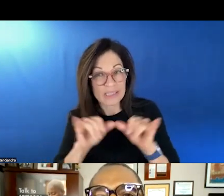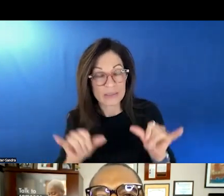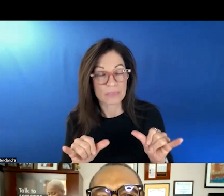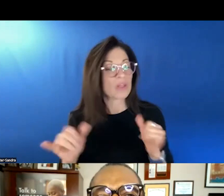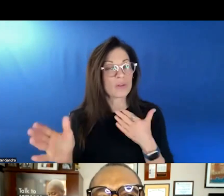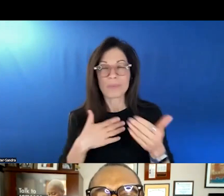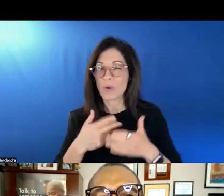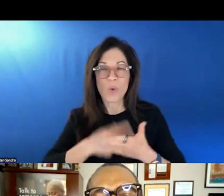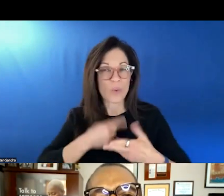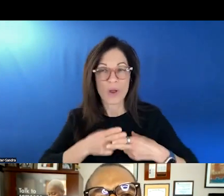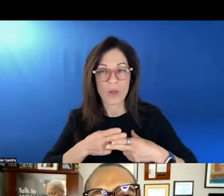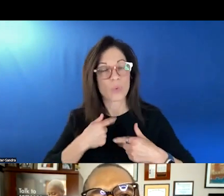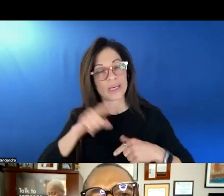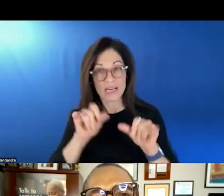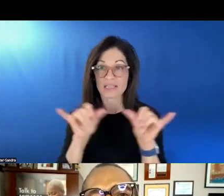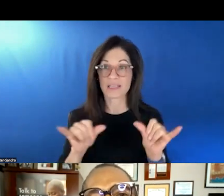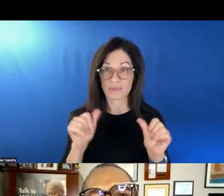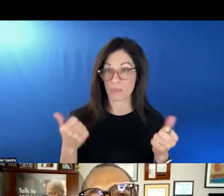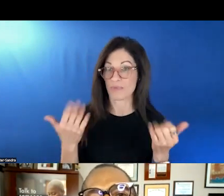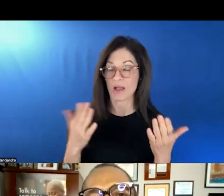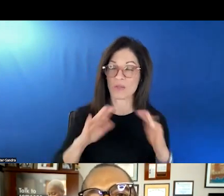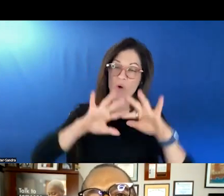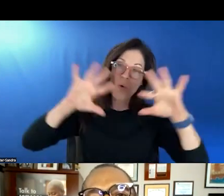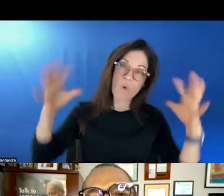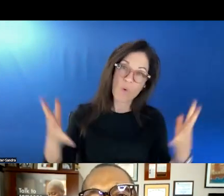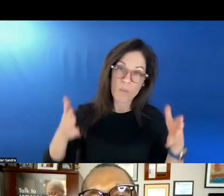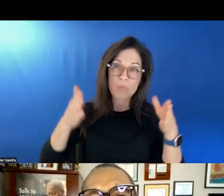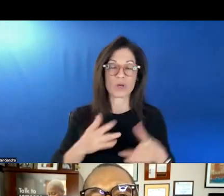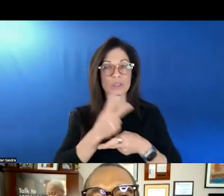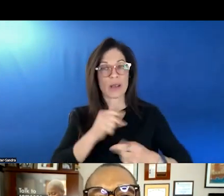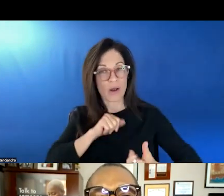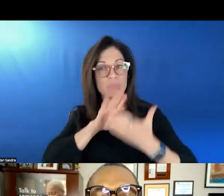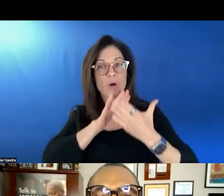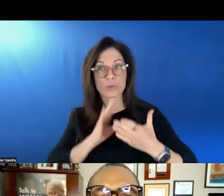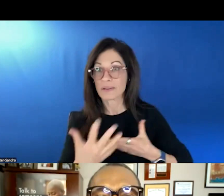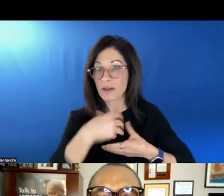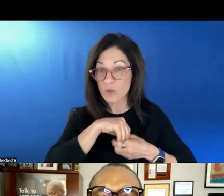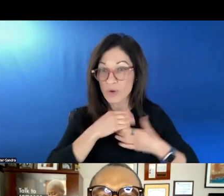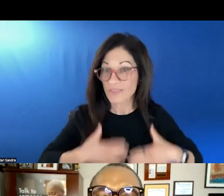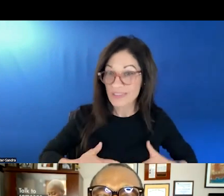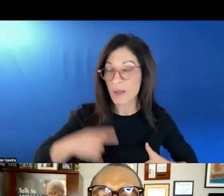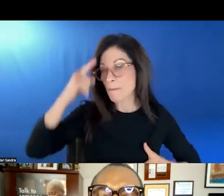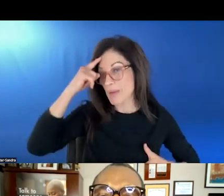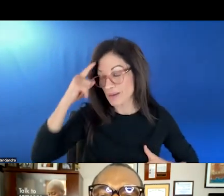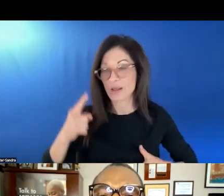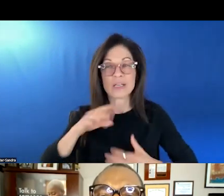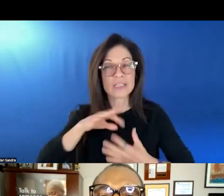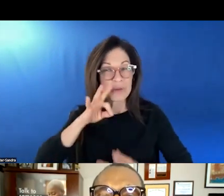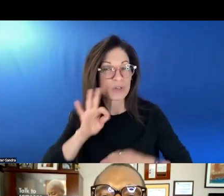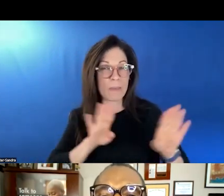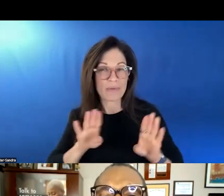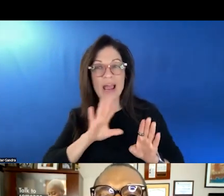it, we need a system that provides a whole person care approach, including physical, mental, spiritual, behavioral,